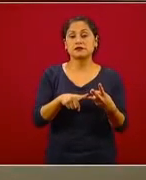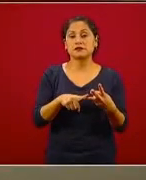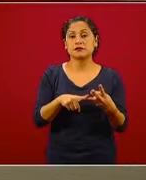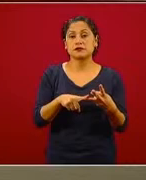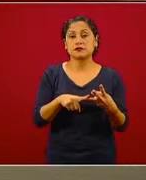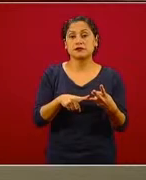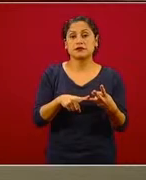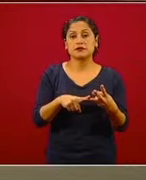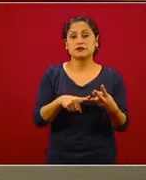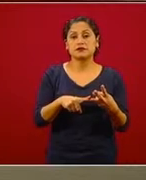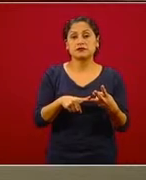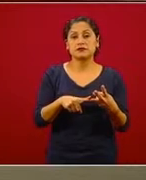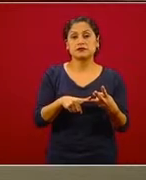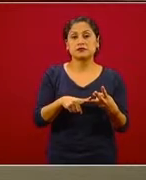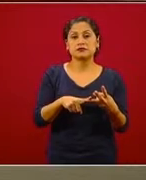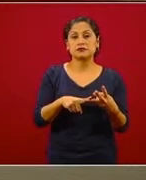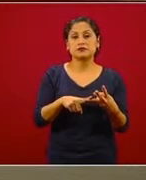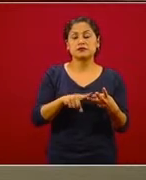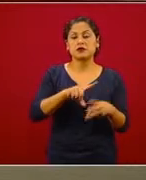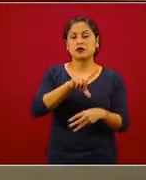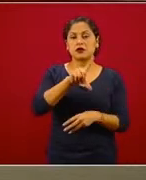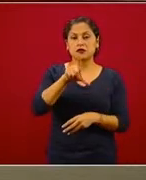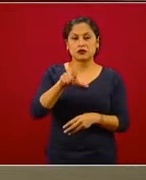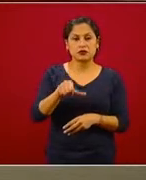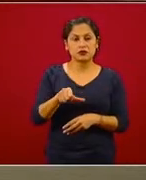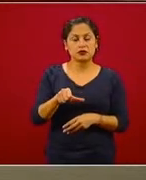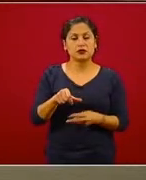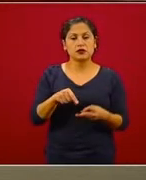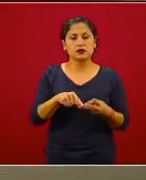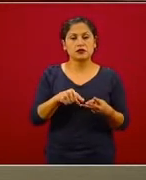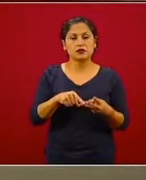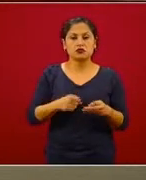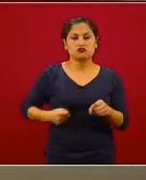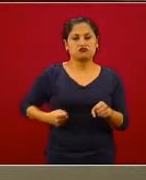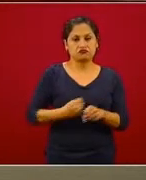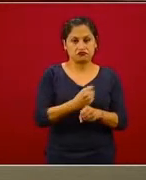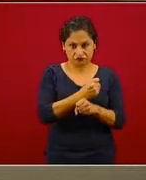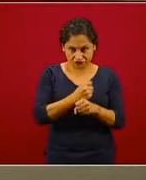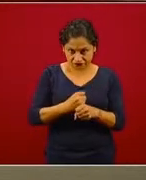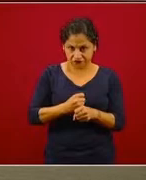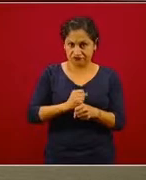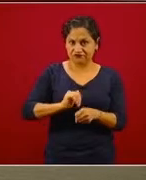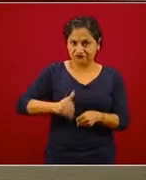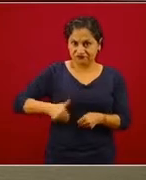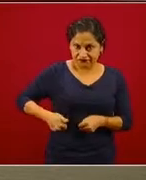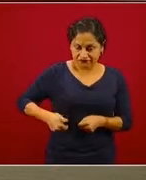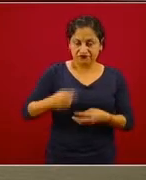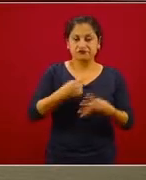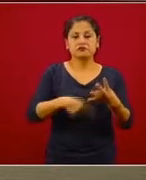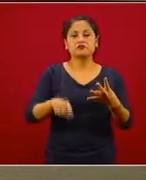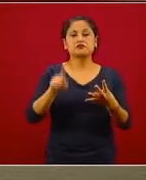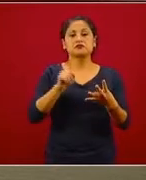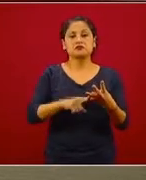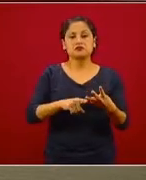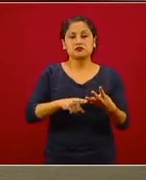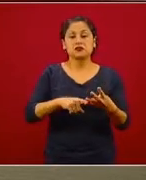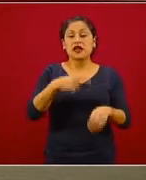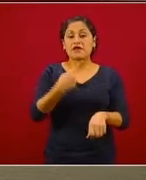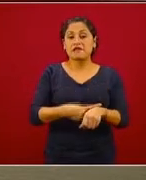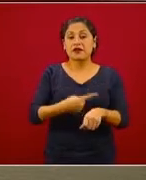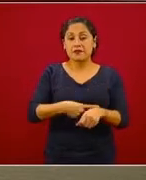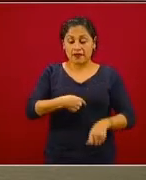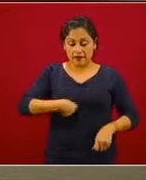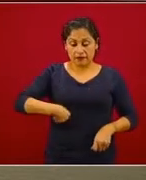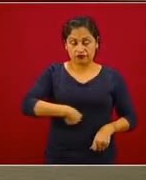conditions, followed by diabetes mellitus, followed by some external causes, which are